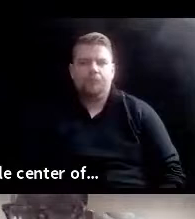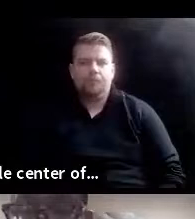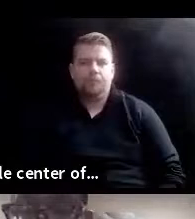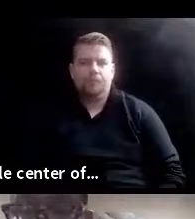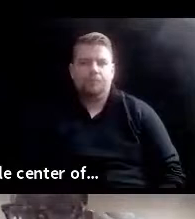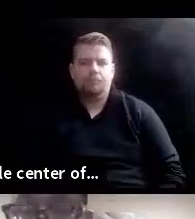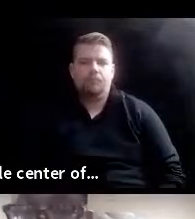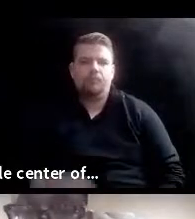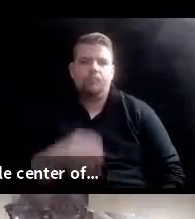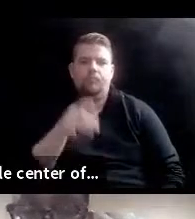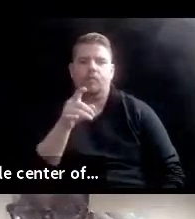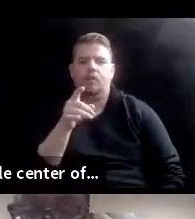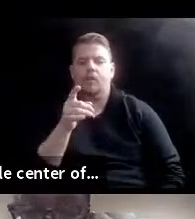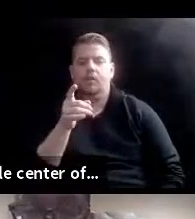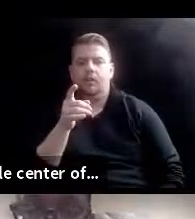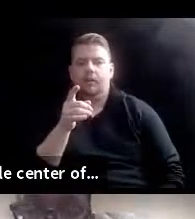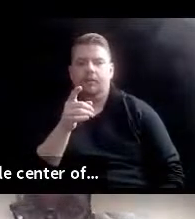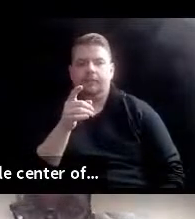So that,